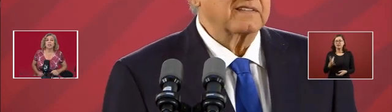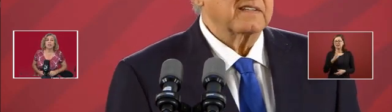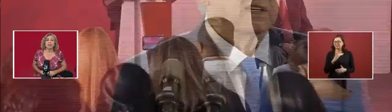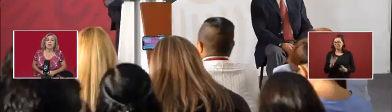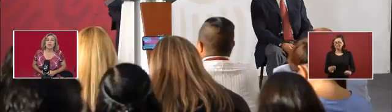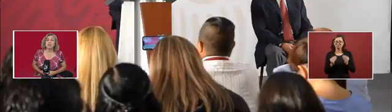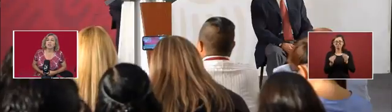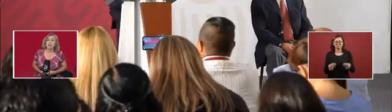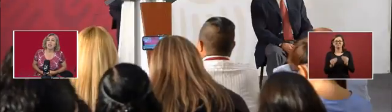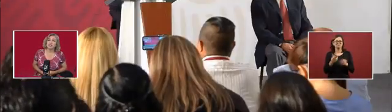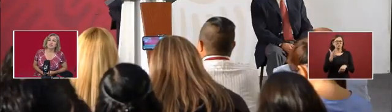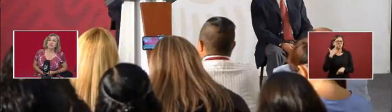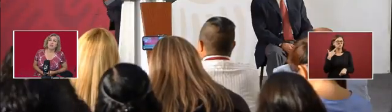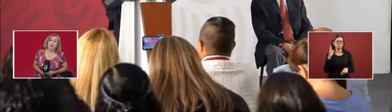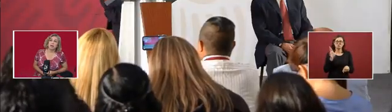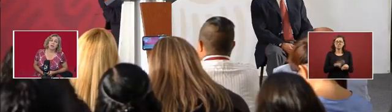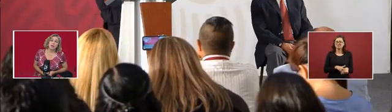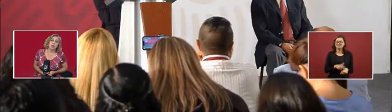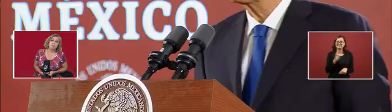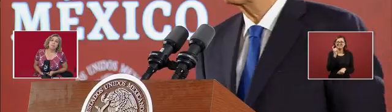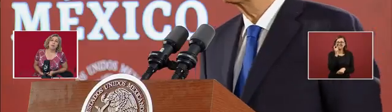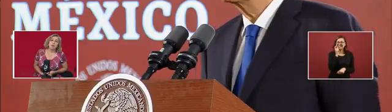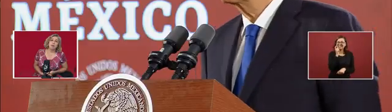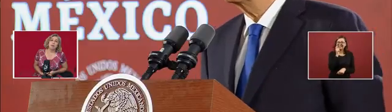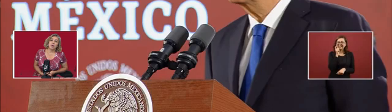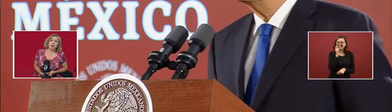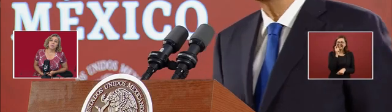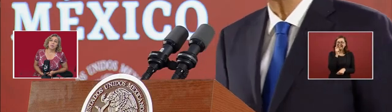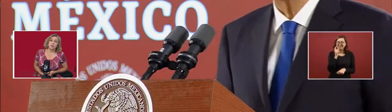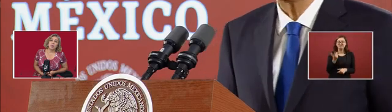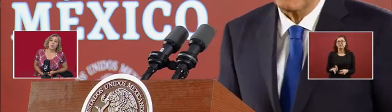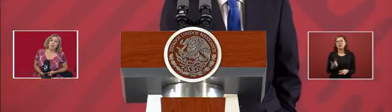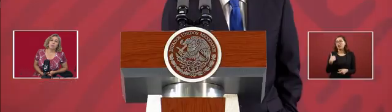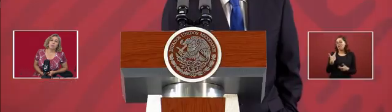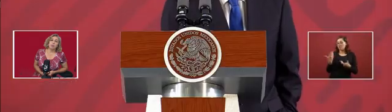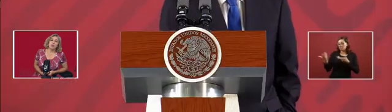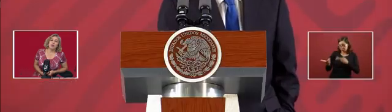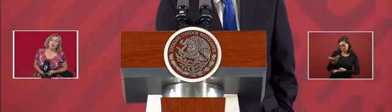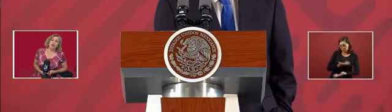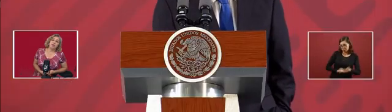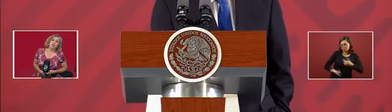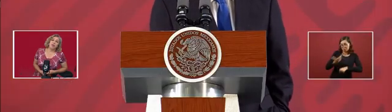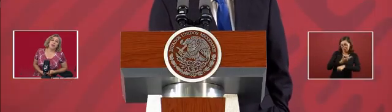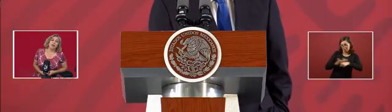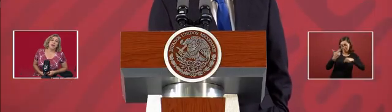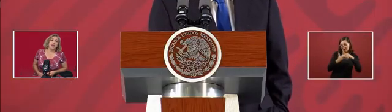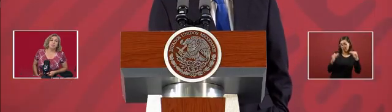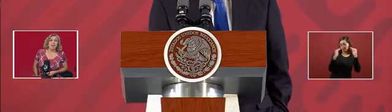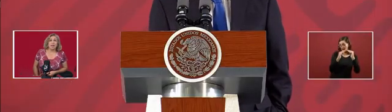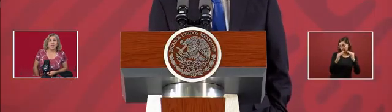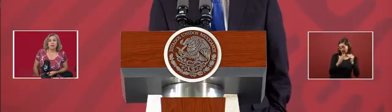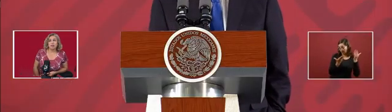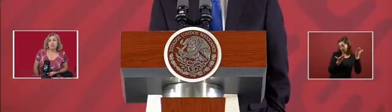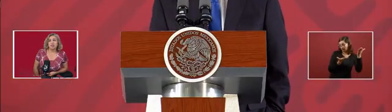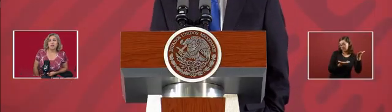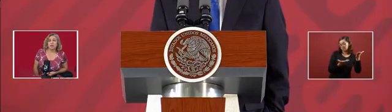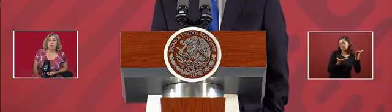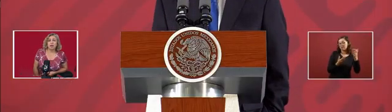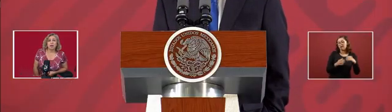que el will director help de Pemex that the director of Pemex despache en Ciudad del Carmen, needs to be